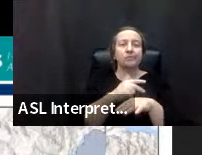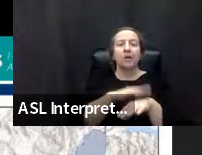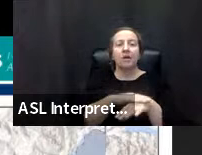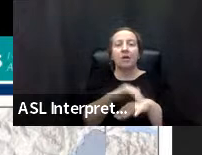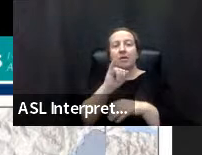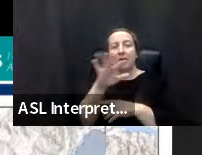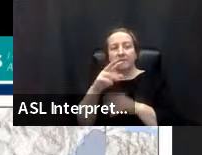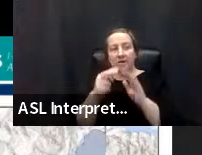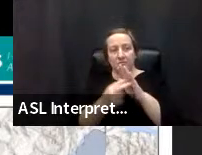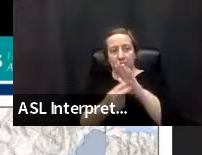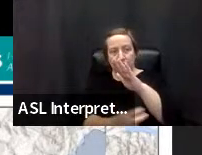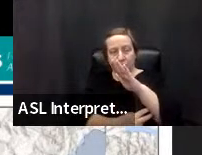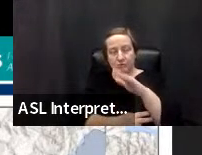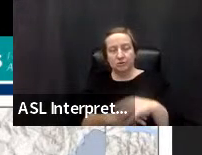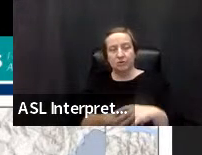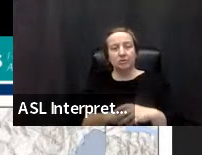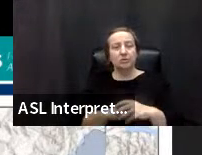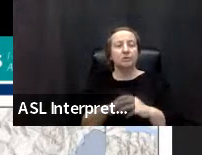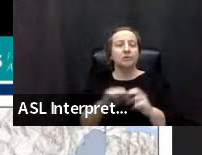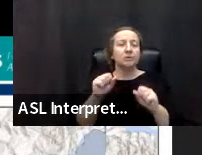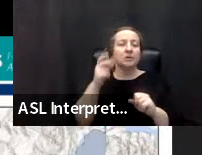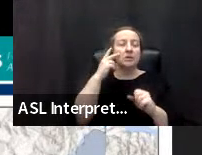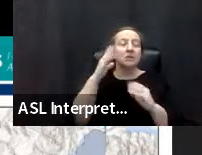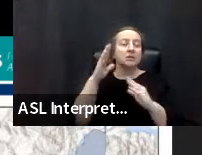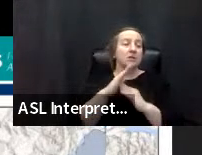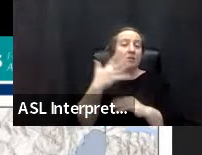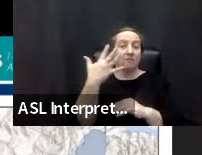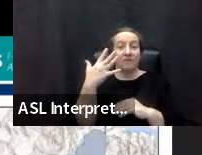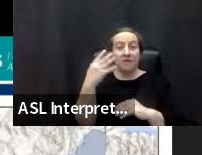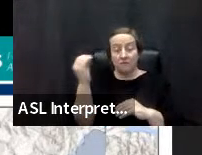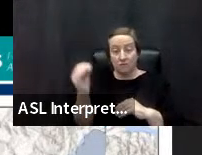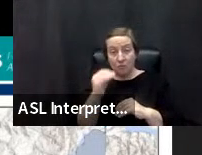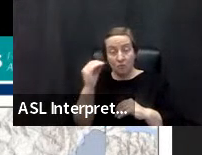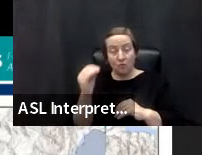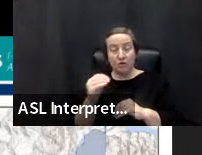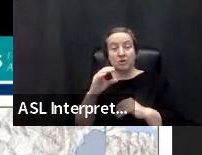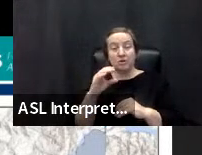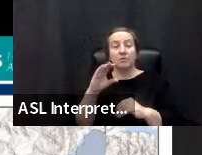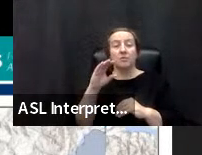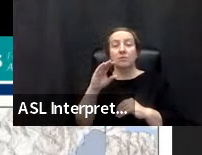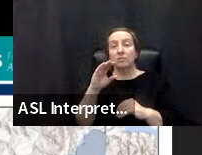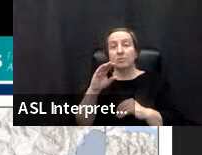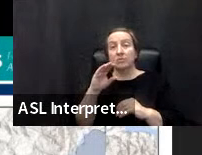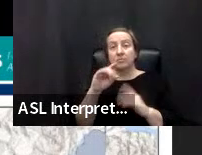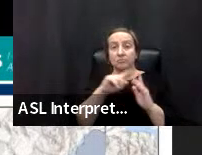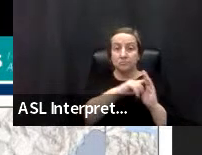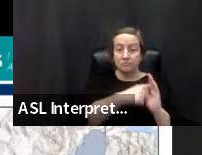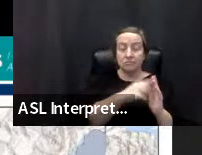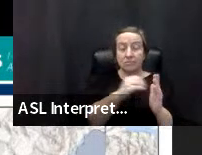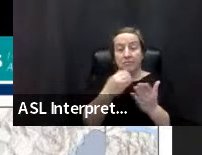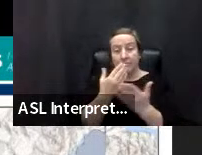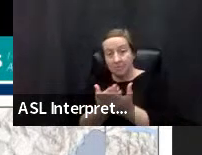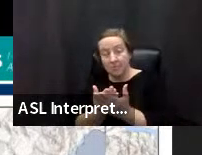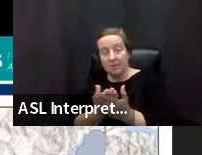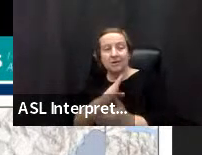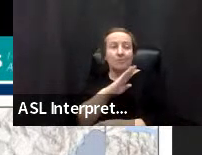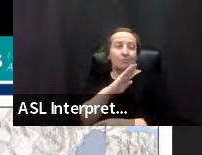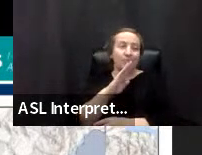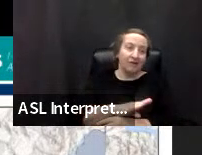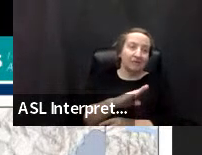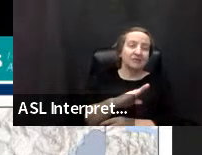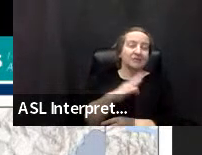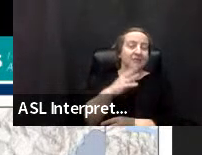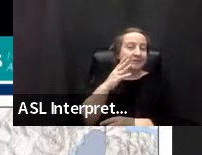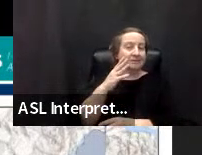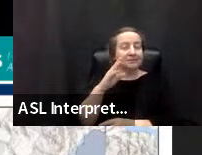I-5 bridge. And as you can see, the top 5 origin and destinations are kind of Beaverton Tigard area,